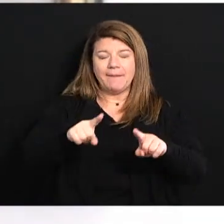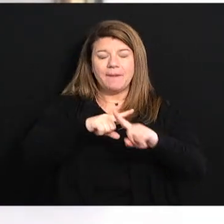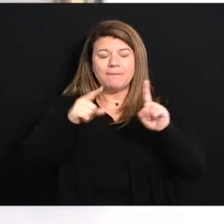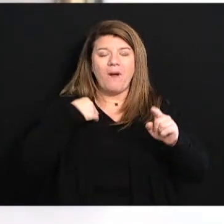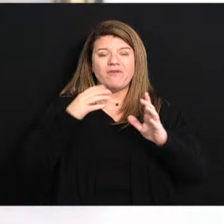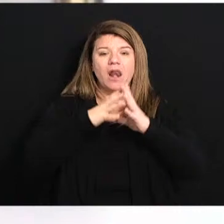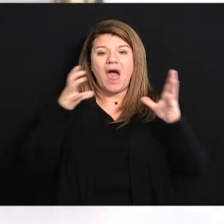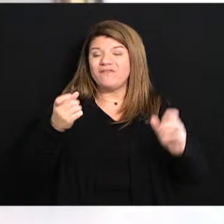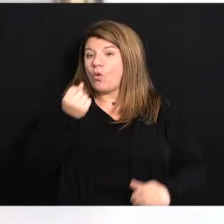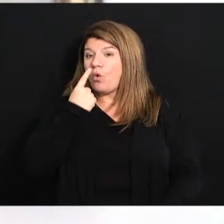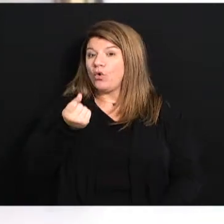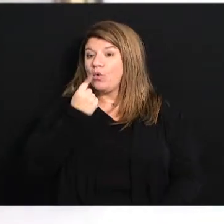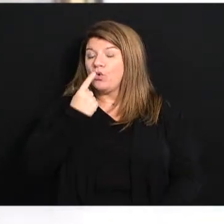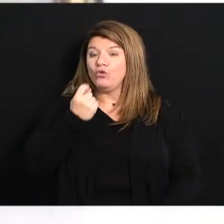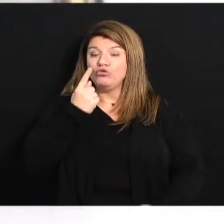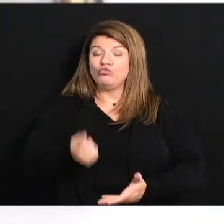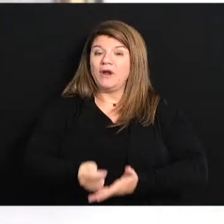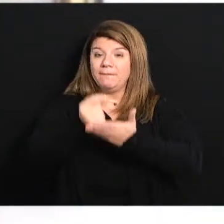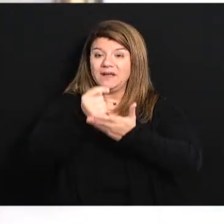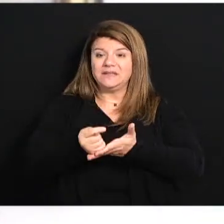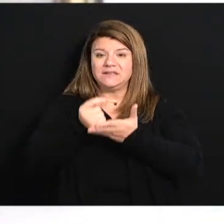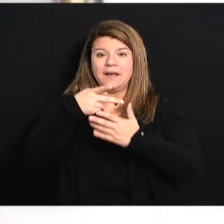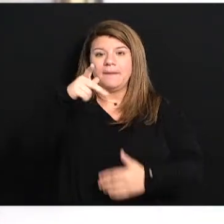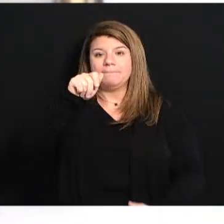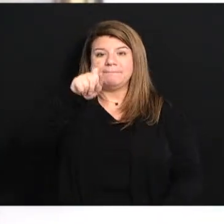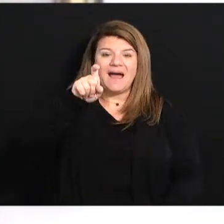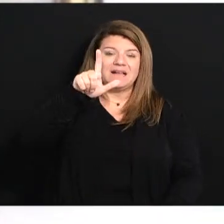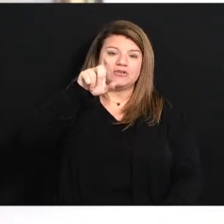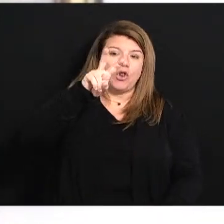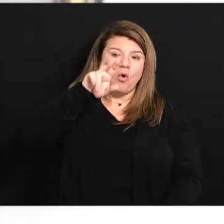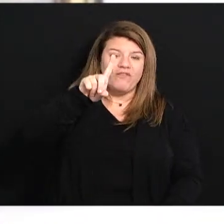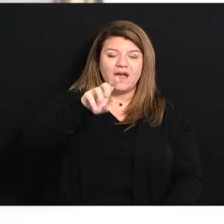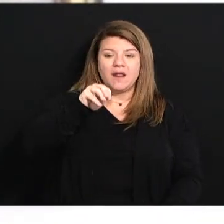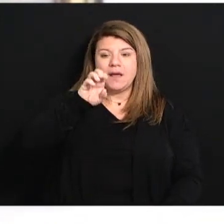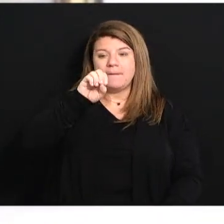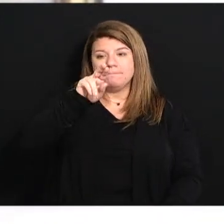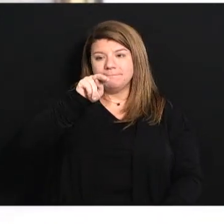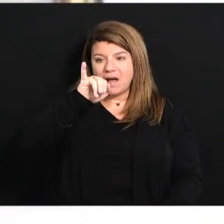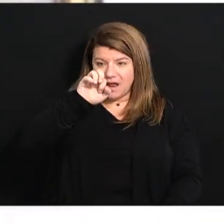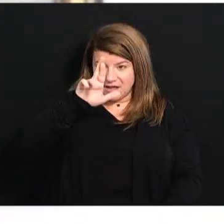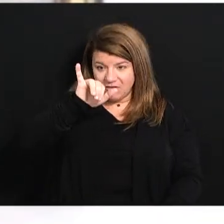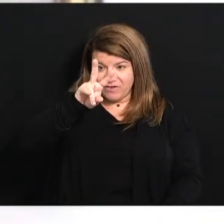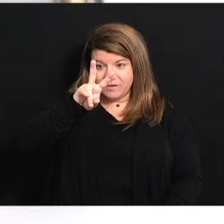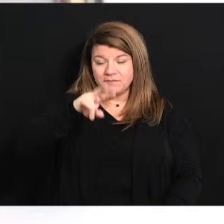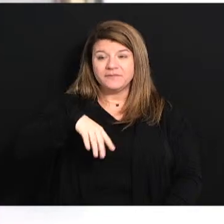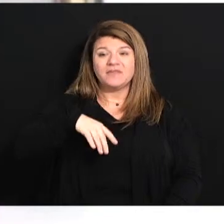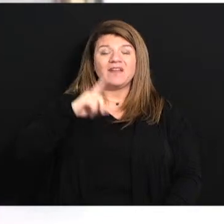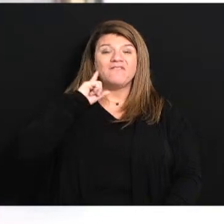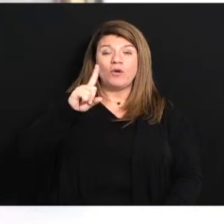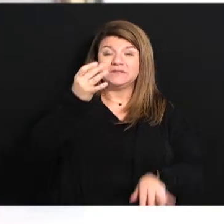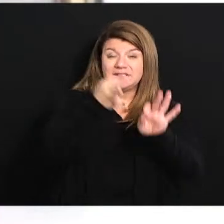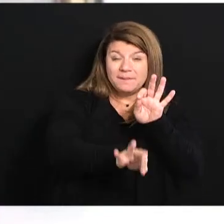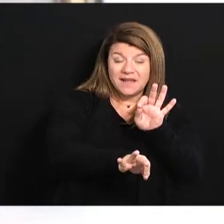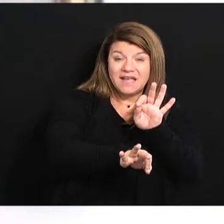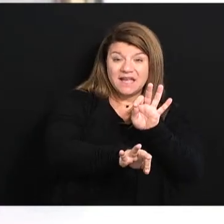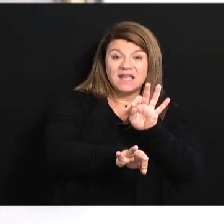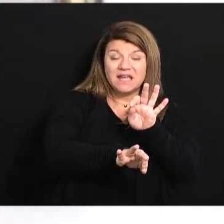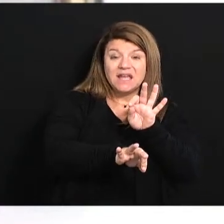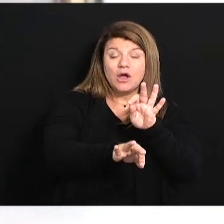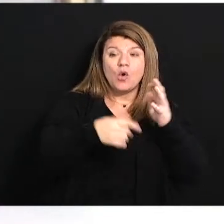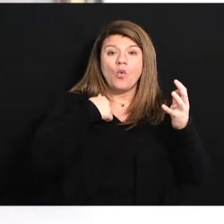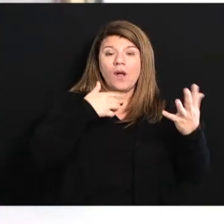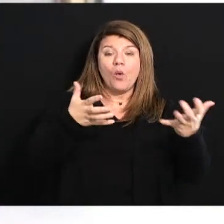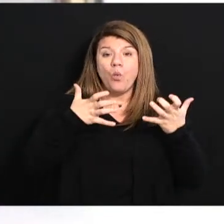oral treatments, Paxlovid or molnupiravir. So to answer you simply, we